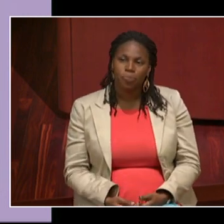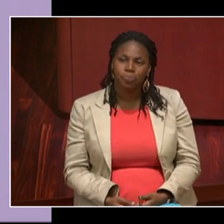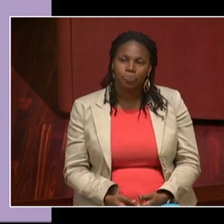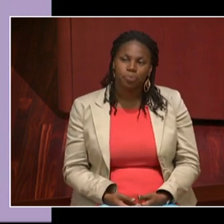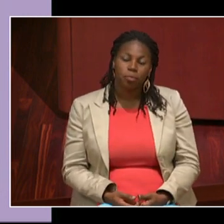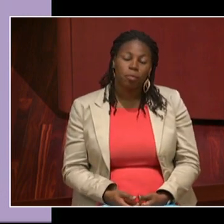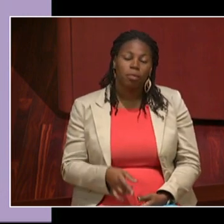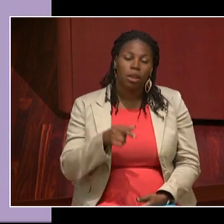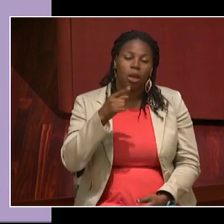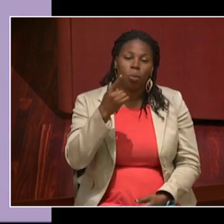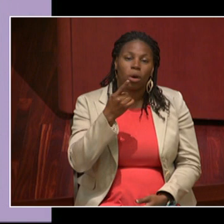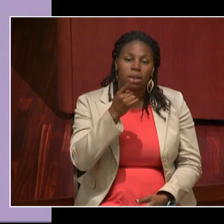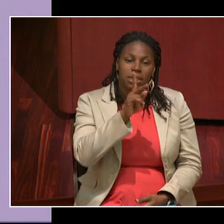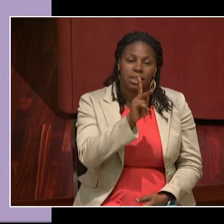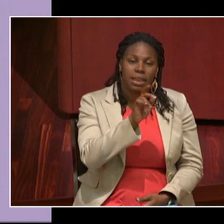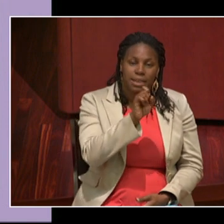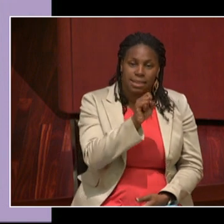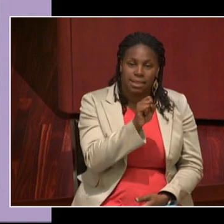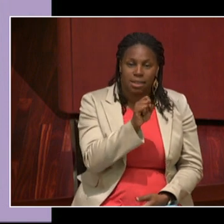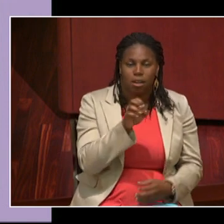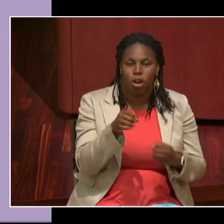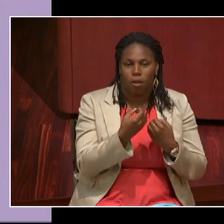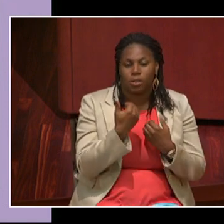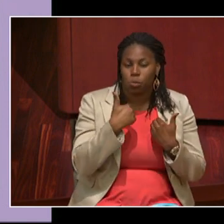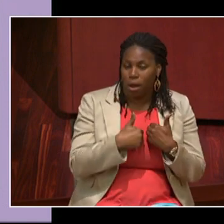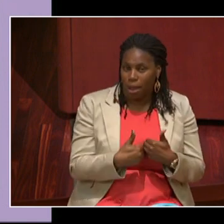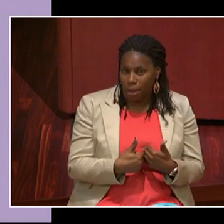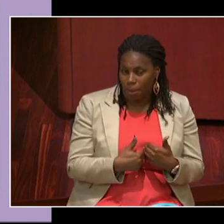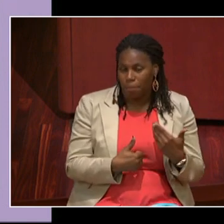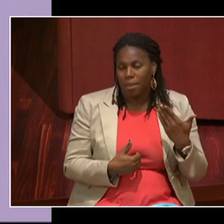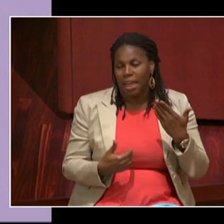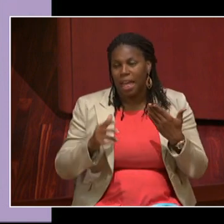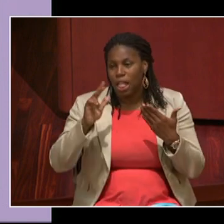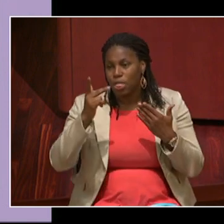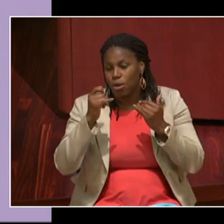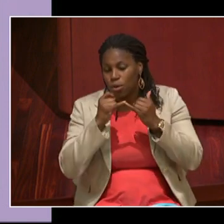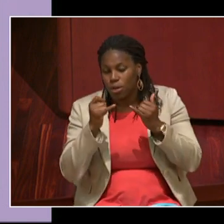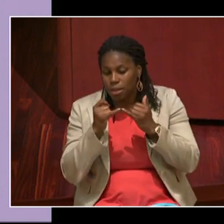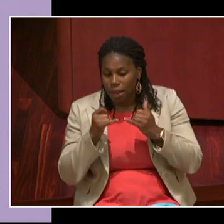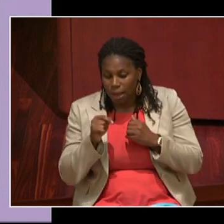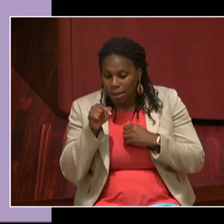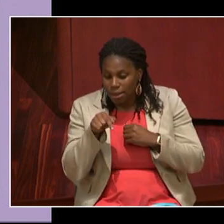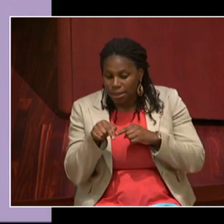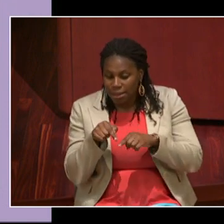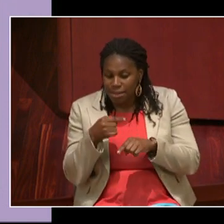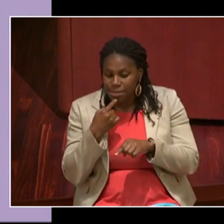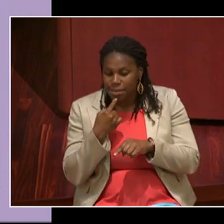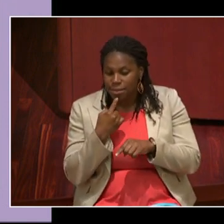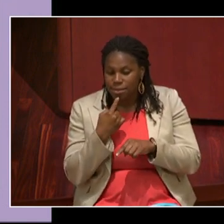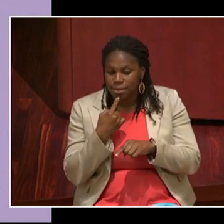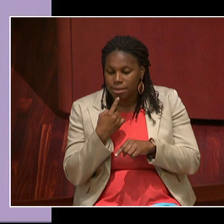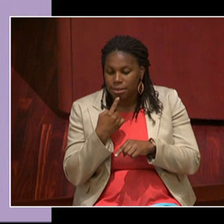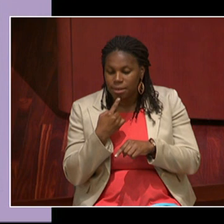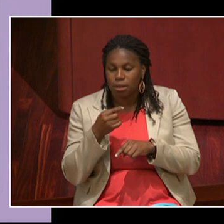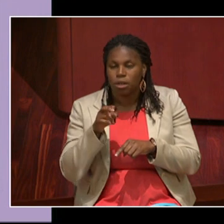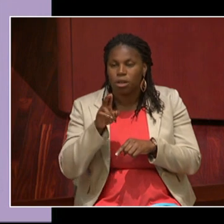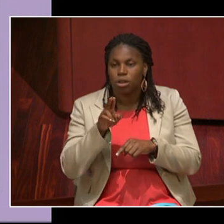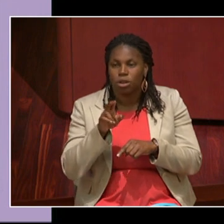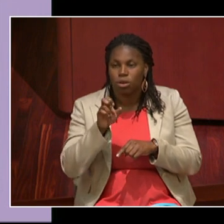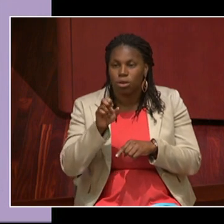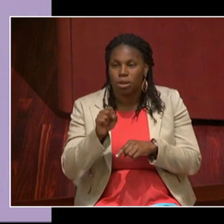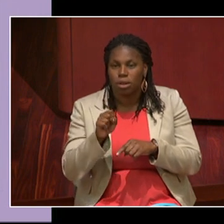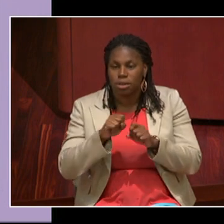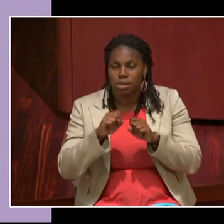I am. The other one, you'll see in that third line down, that creator line, that it says the U.S. Citizenship and